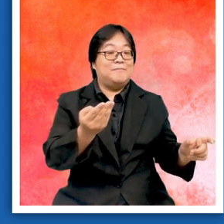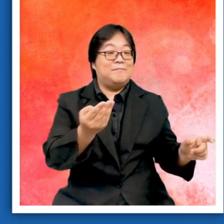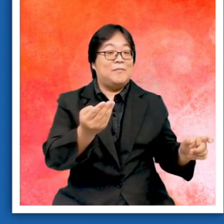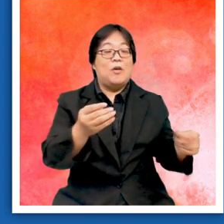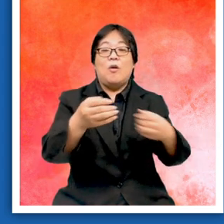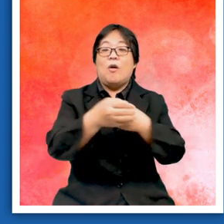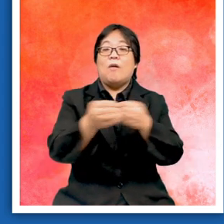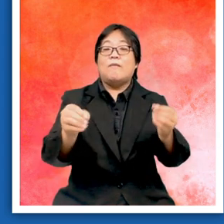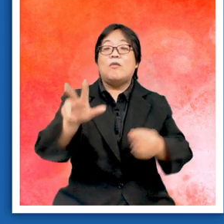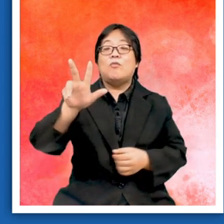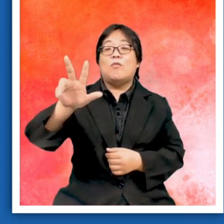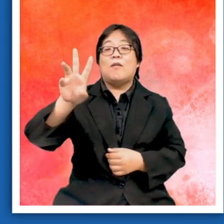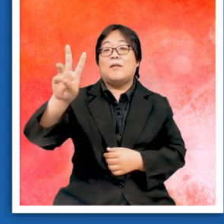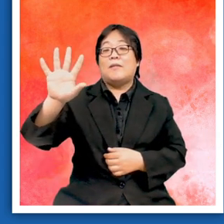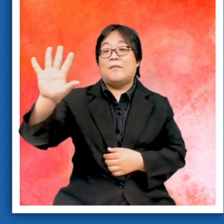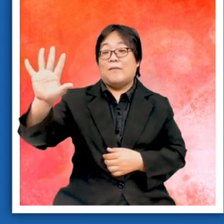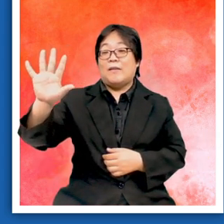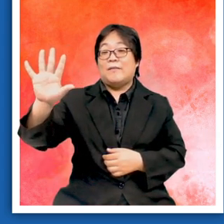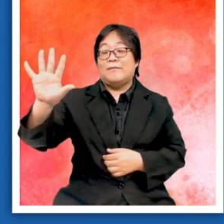Office 365,